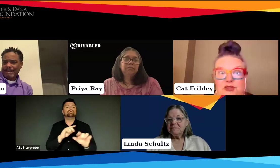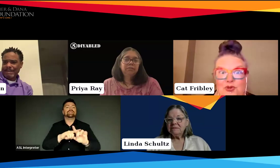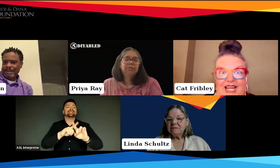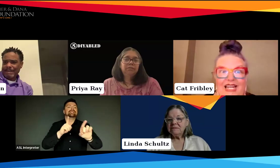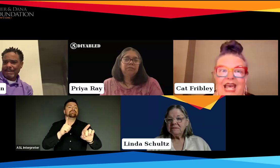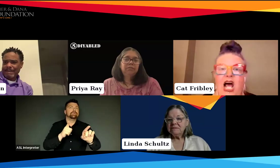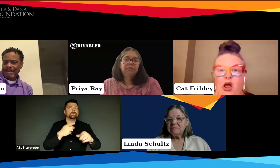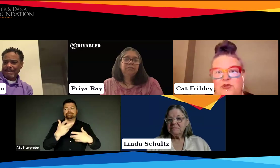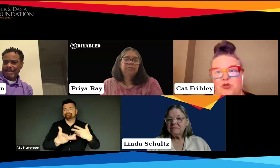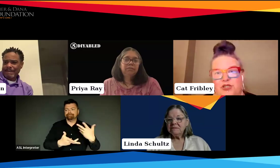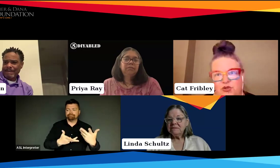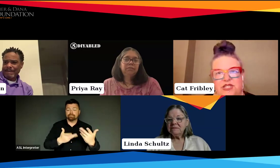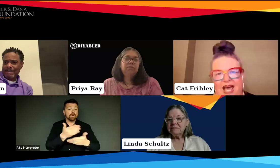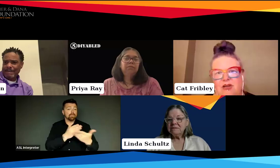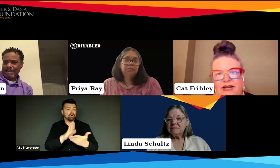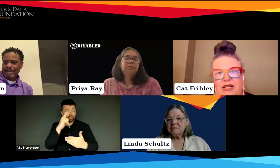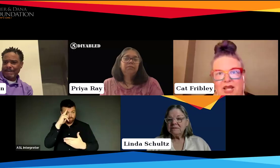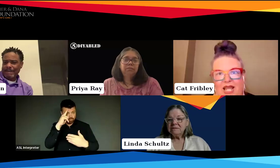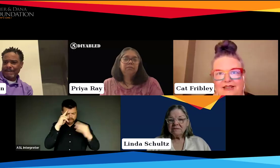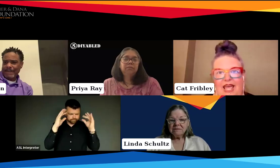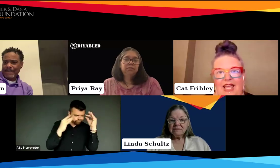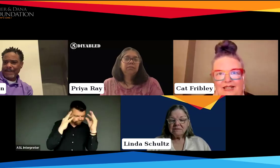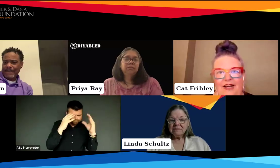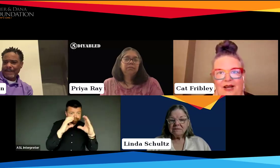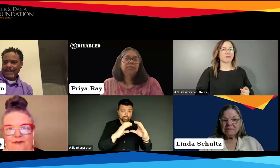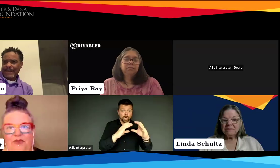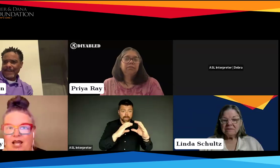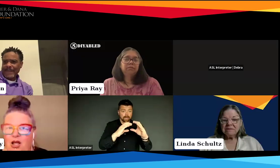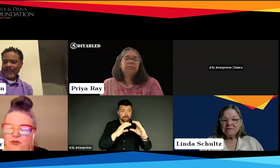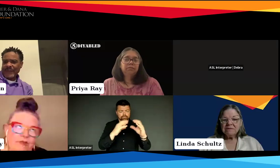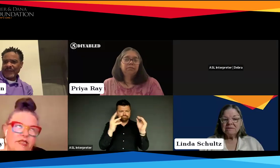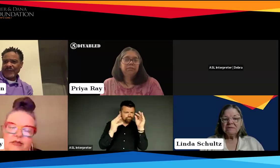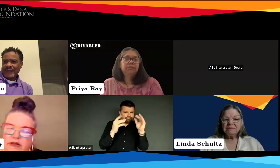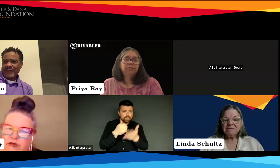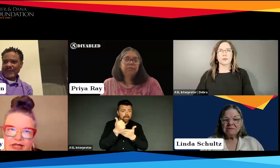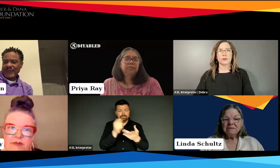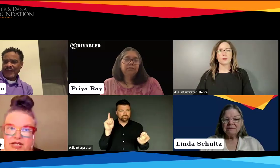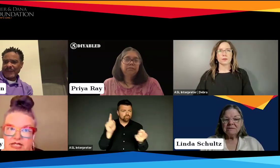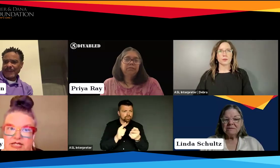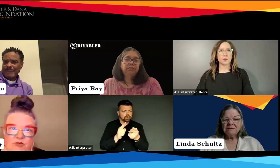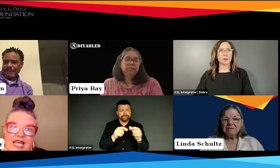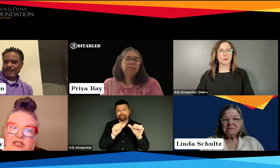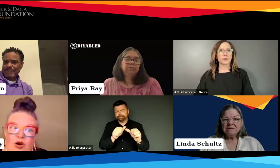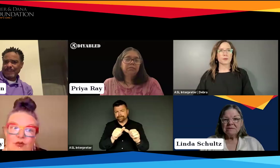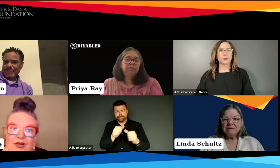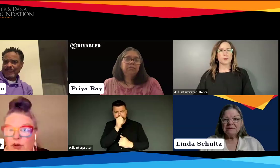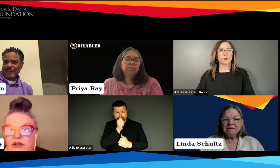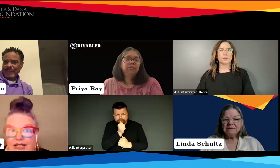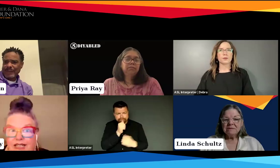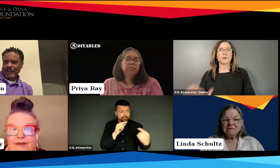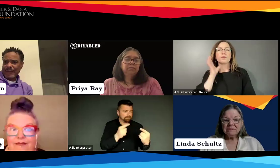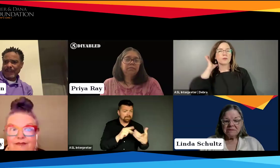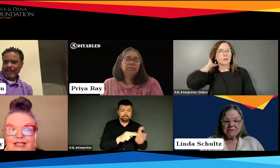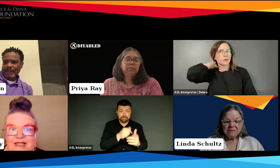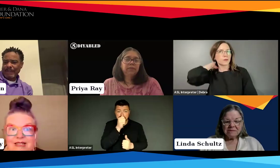different part of your brain helps reduce that chronic pain, then helps you be able to live with it, because